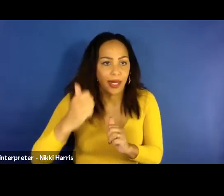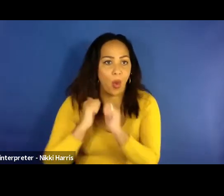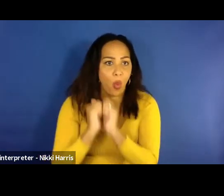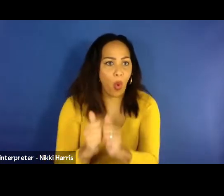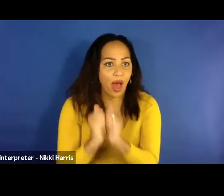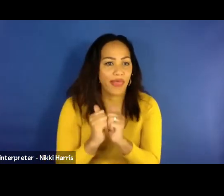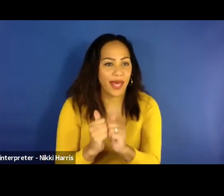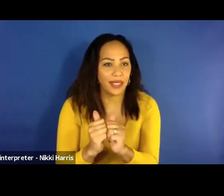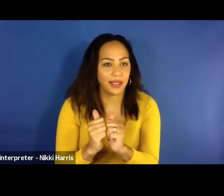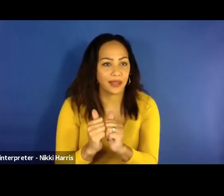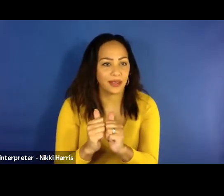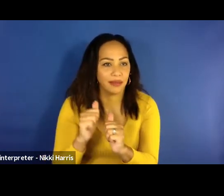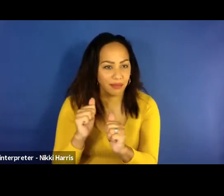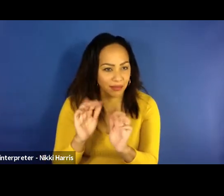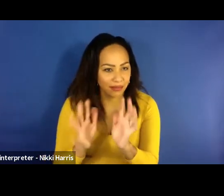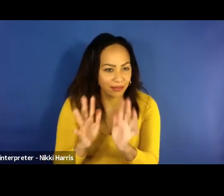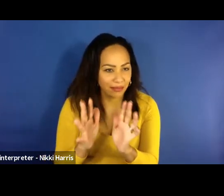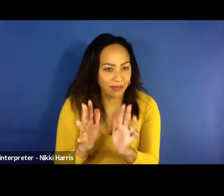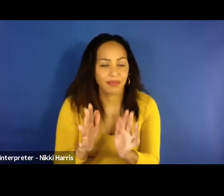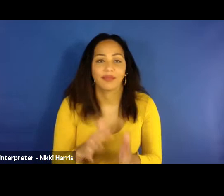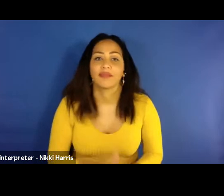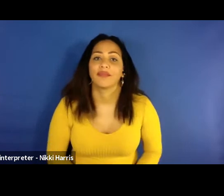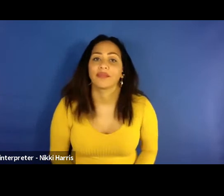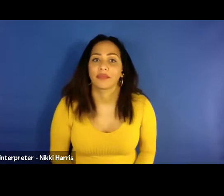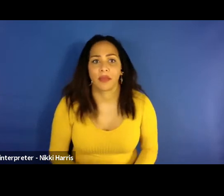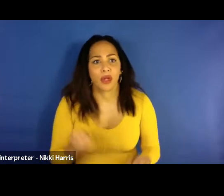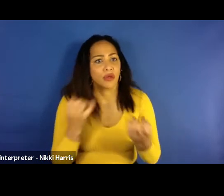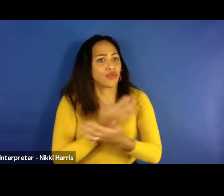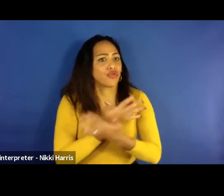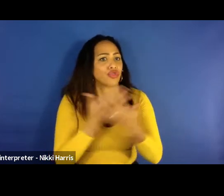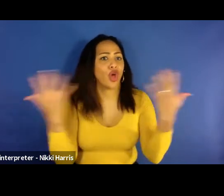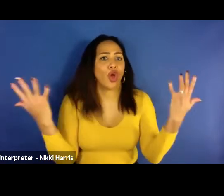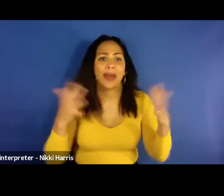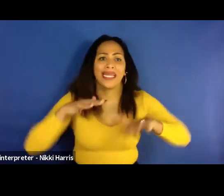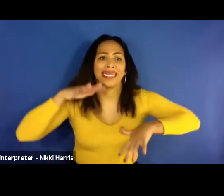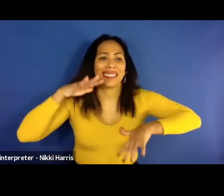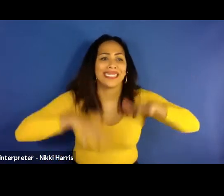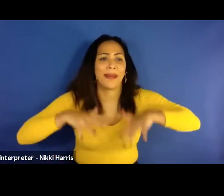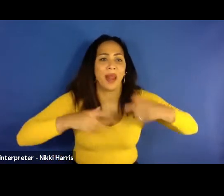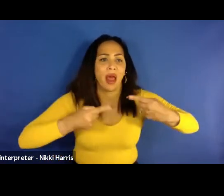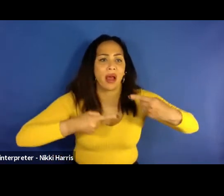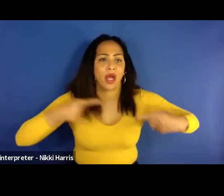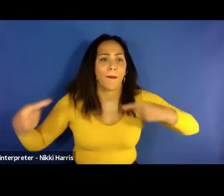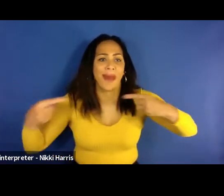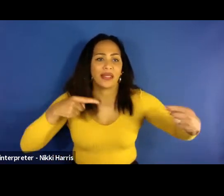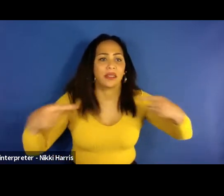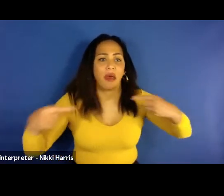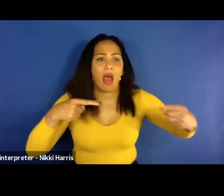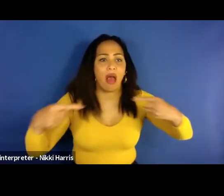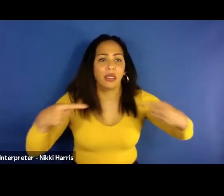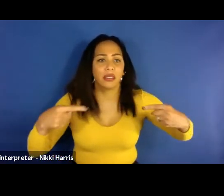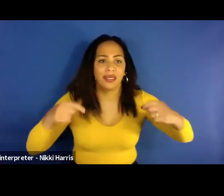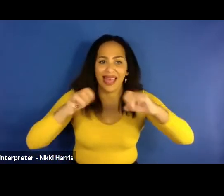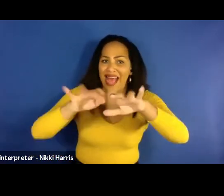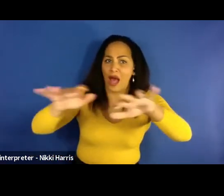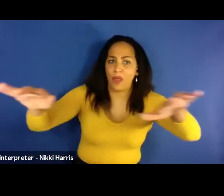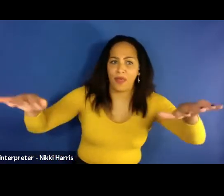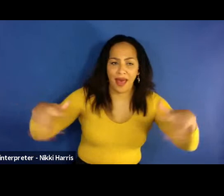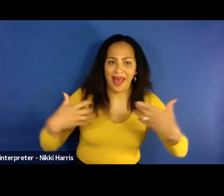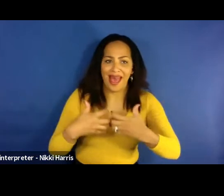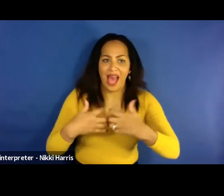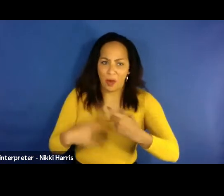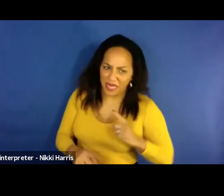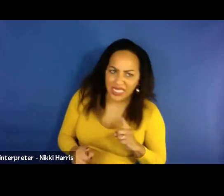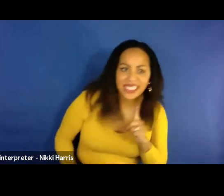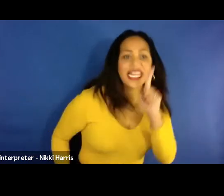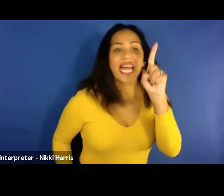Next question. With so many similar competitors in the market, how can you make sure to stand out? Oh, that's a tough question to answer. And it's one